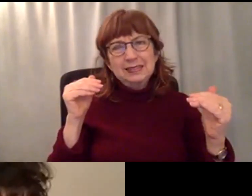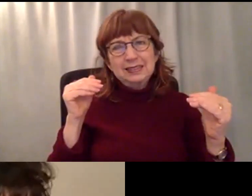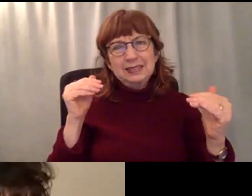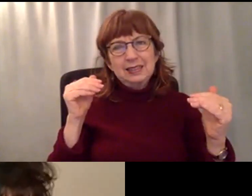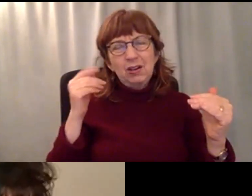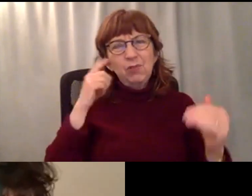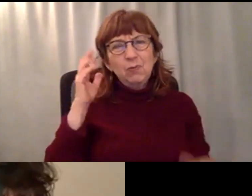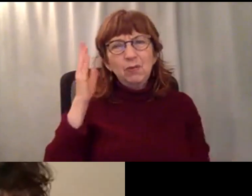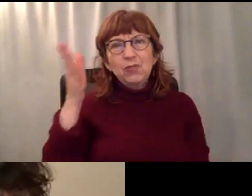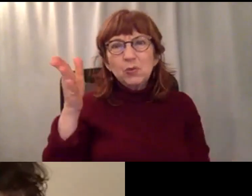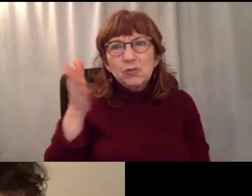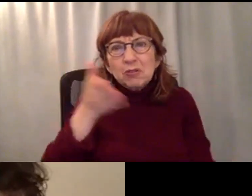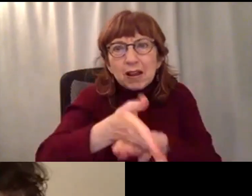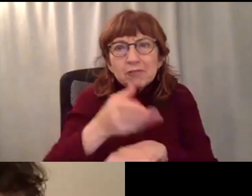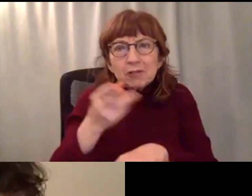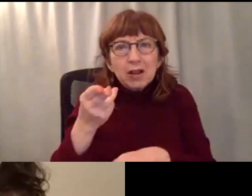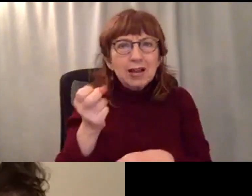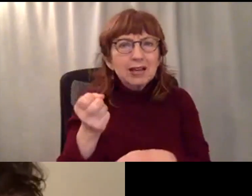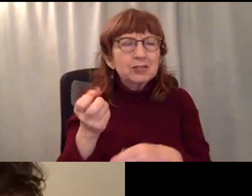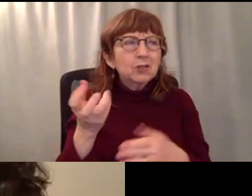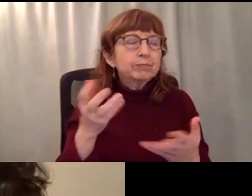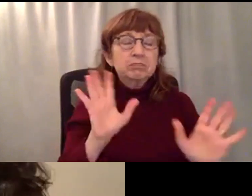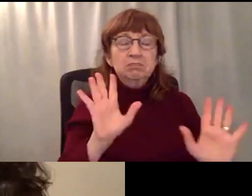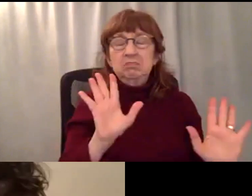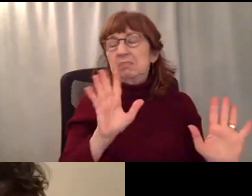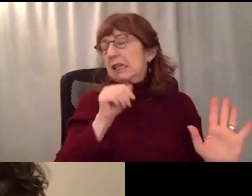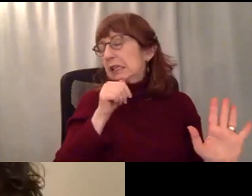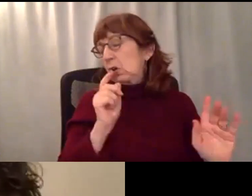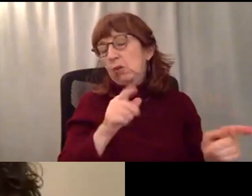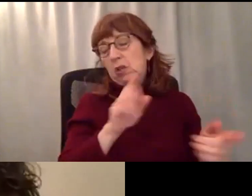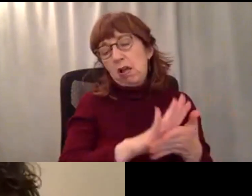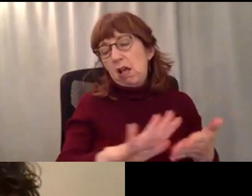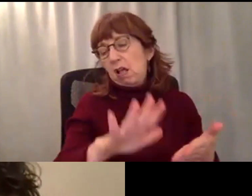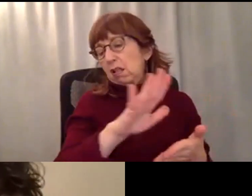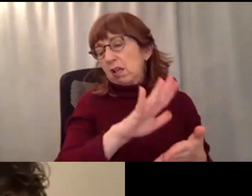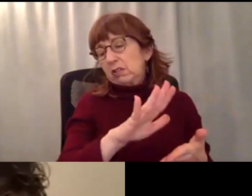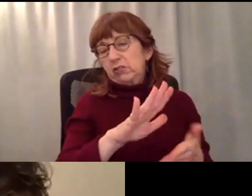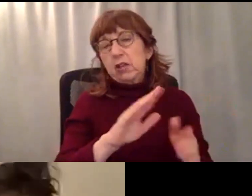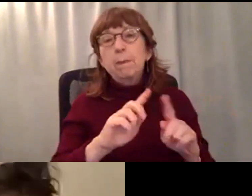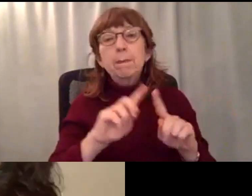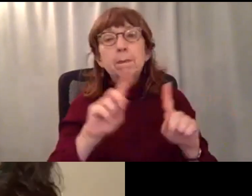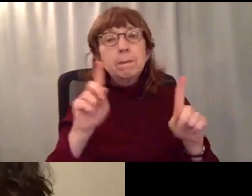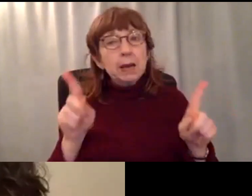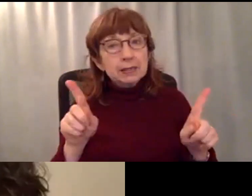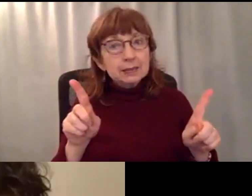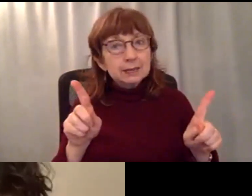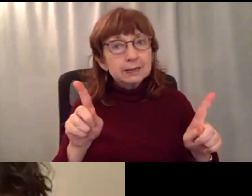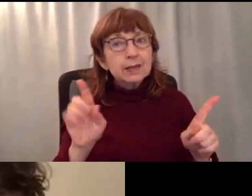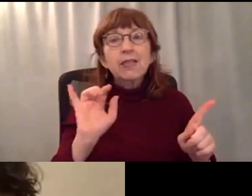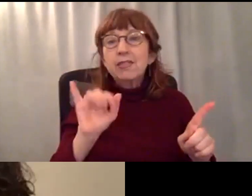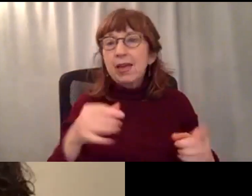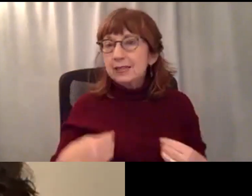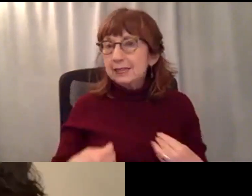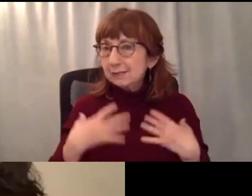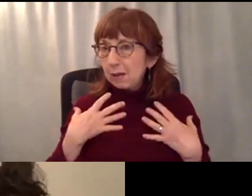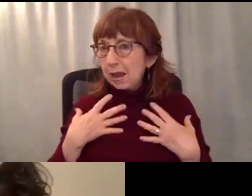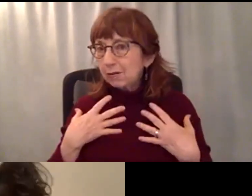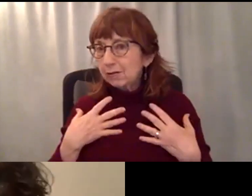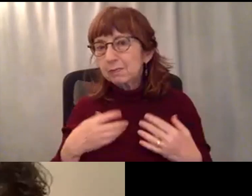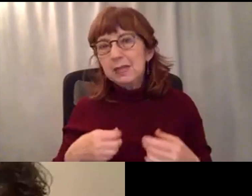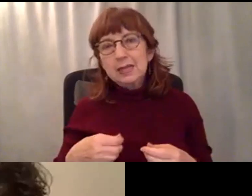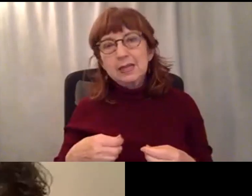for my future after high school. So I didn't go to college, but that didn't stop me, you know, that didn't stop me.